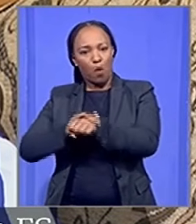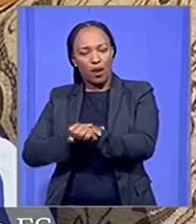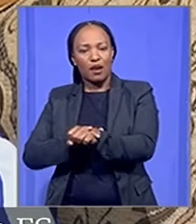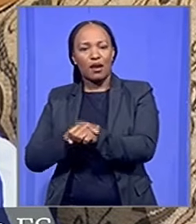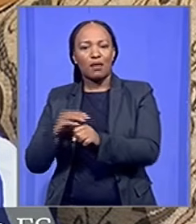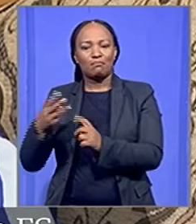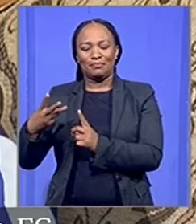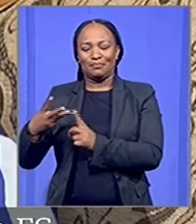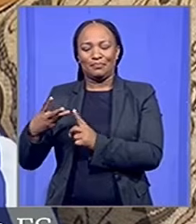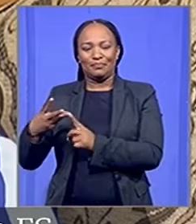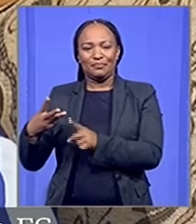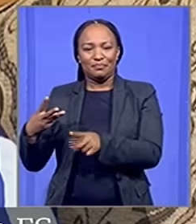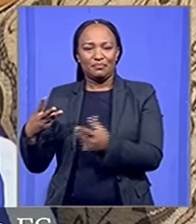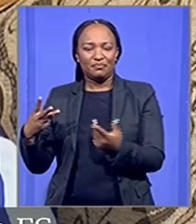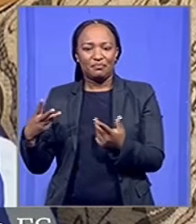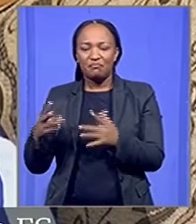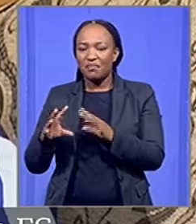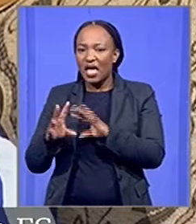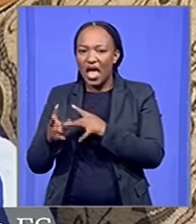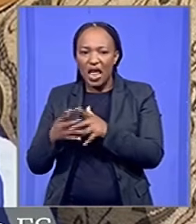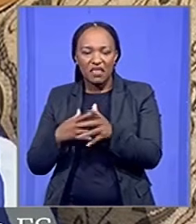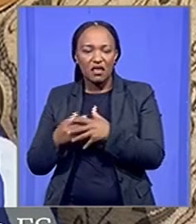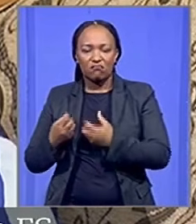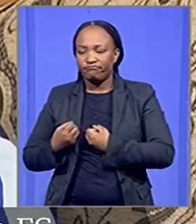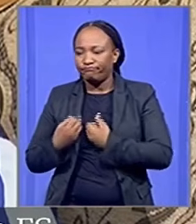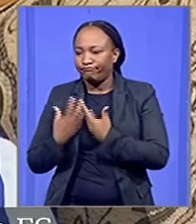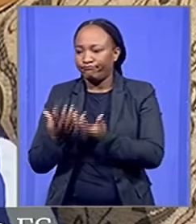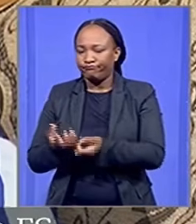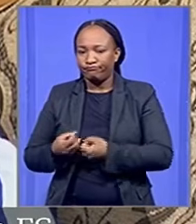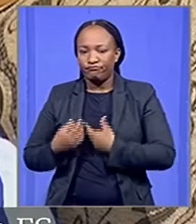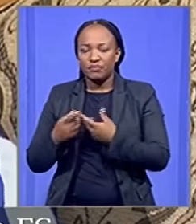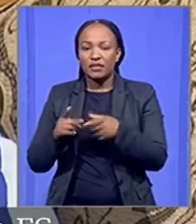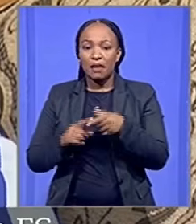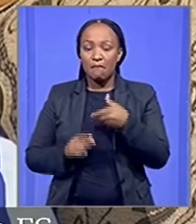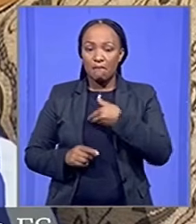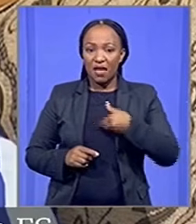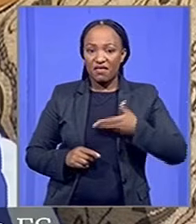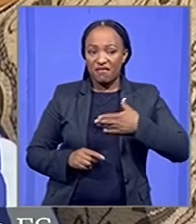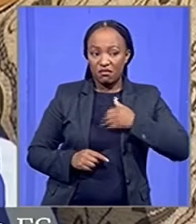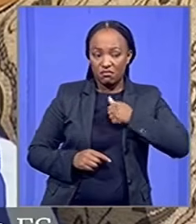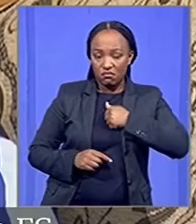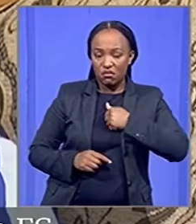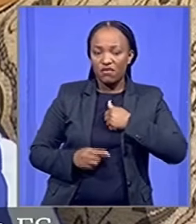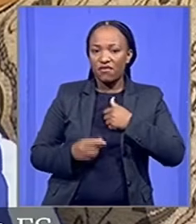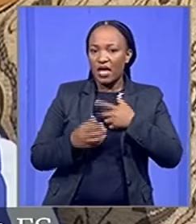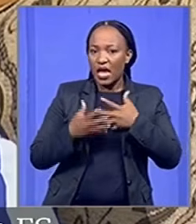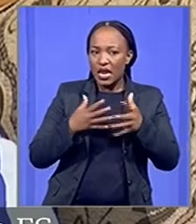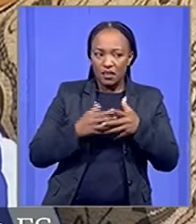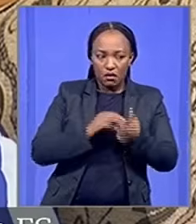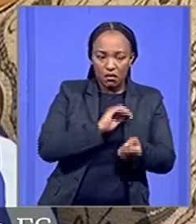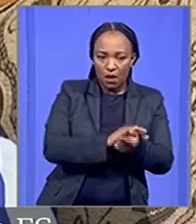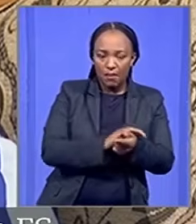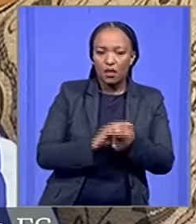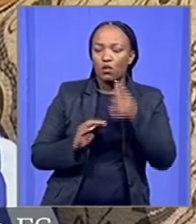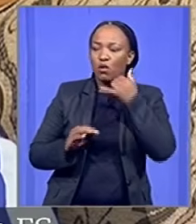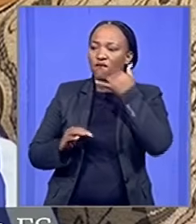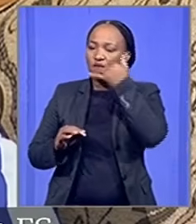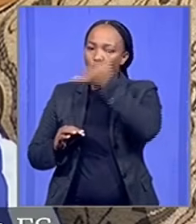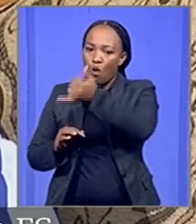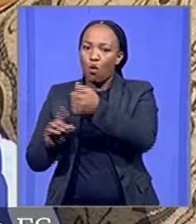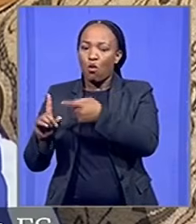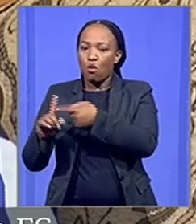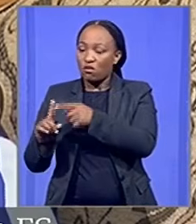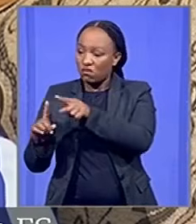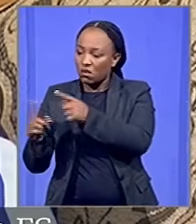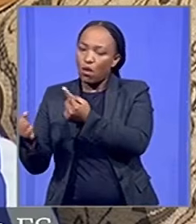tse ngata ne re di bua le ena le batswadi ba ka bona bana le ntho tse le reng ha di kgone tsa mahantle bana ba founela yena a tla lapeng a